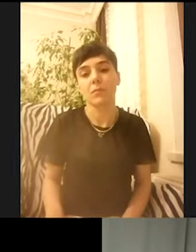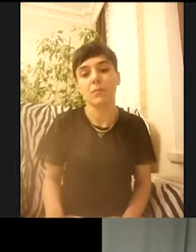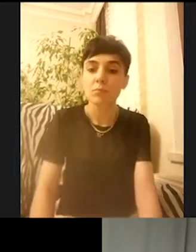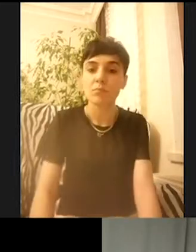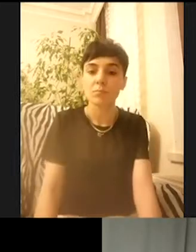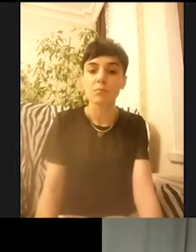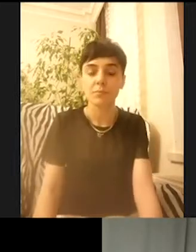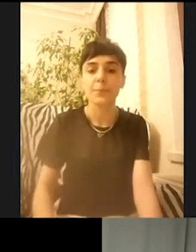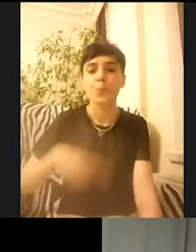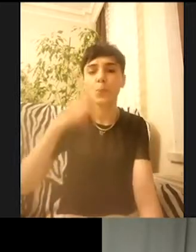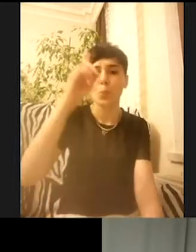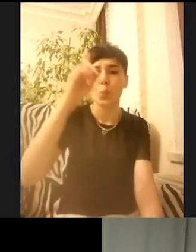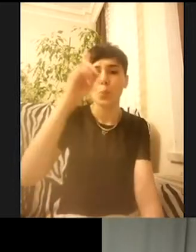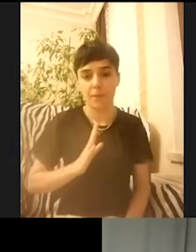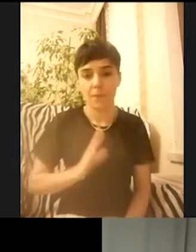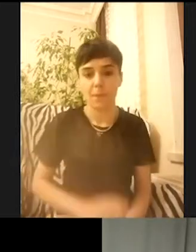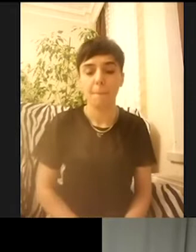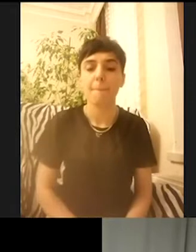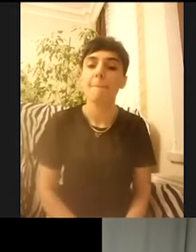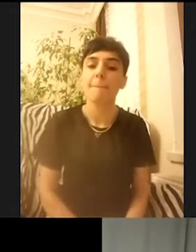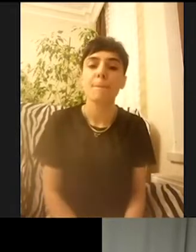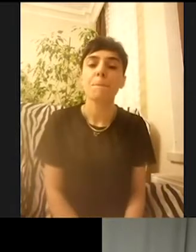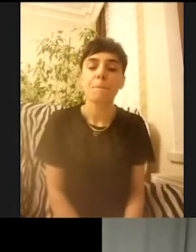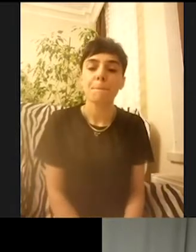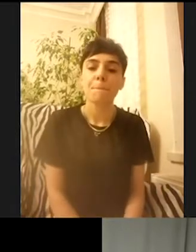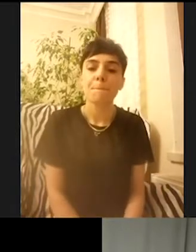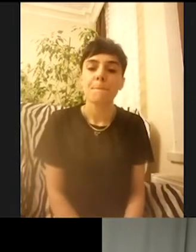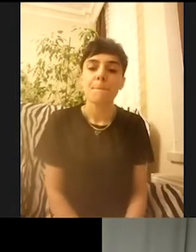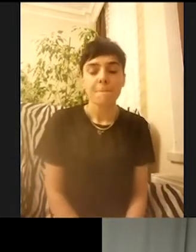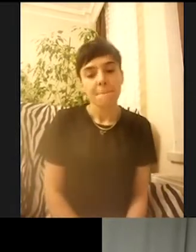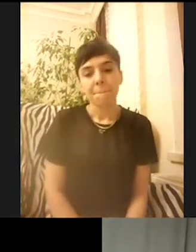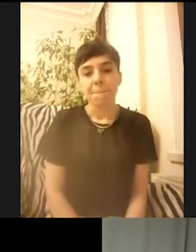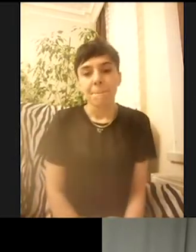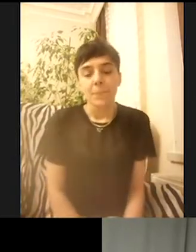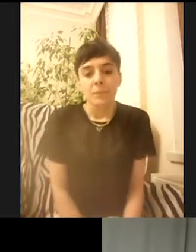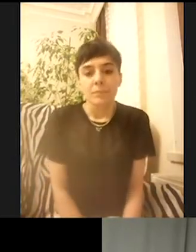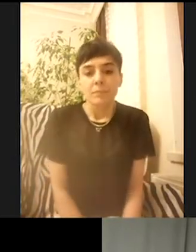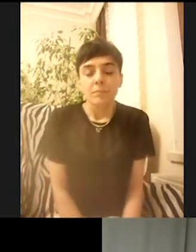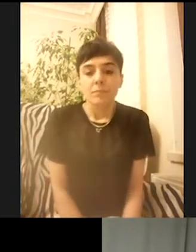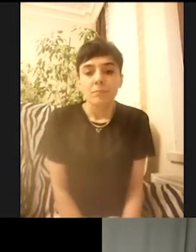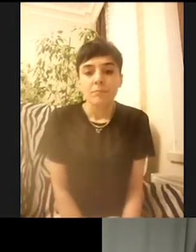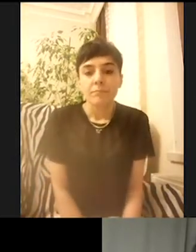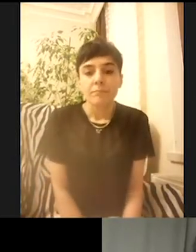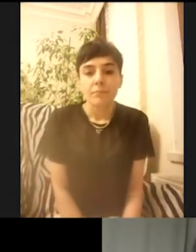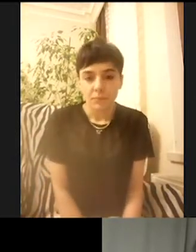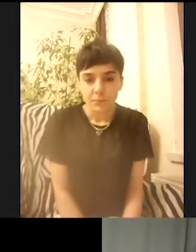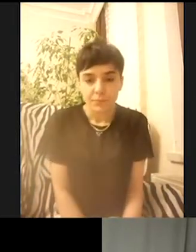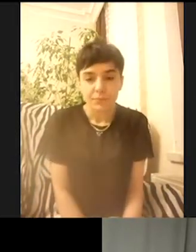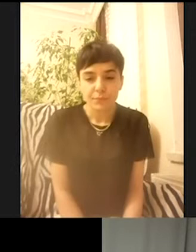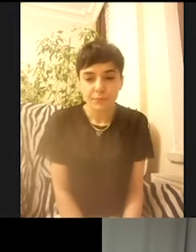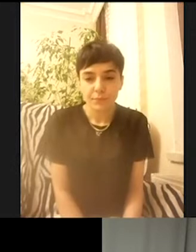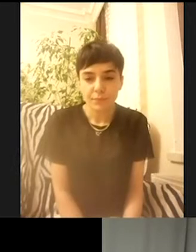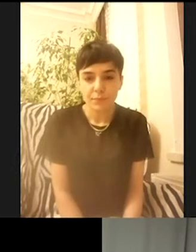Neither we nor they accepted this. Our peers saw us center of making a speech for human rights against the oppressive policies